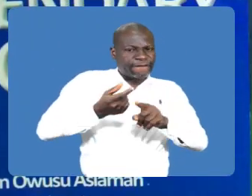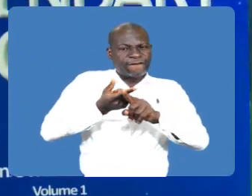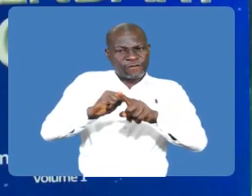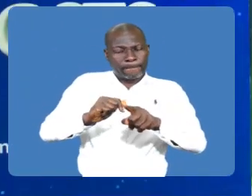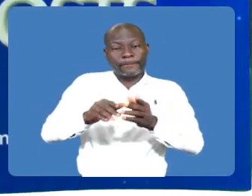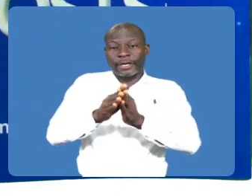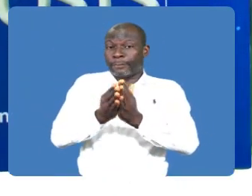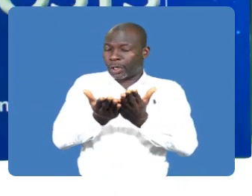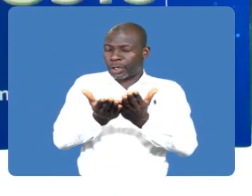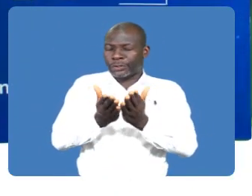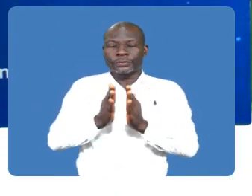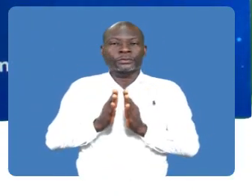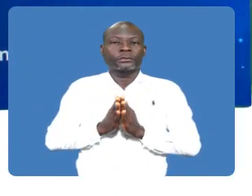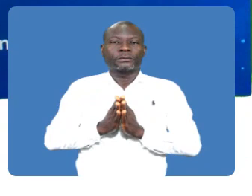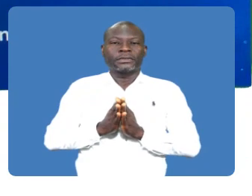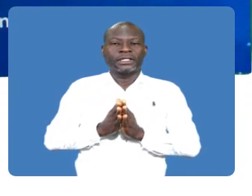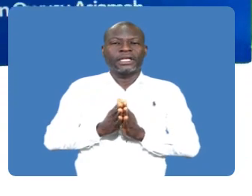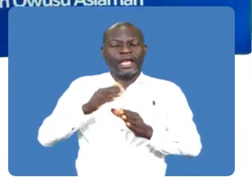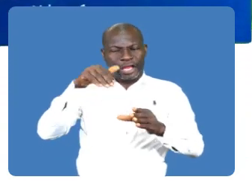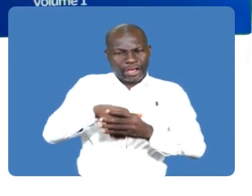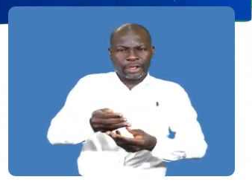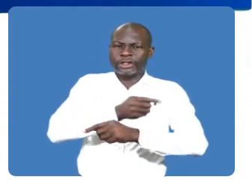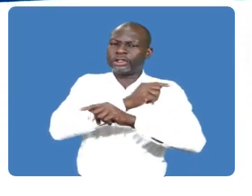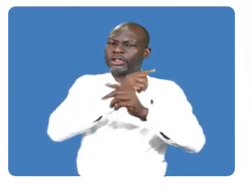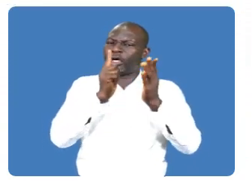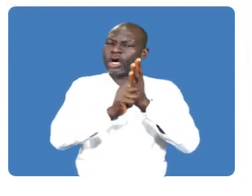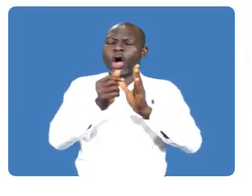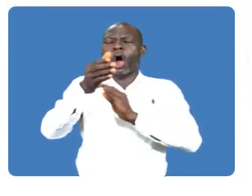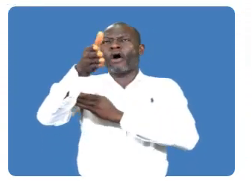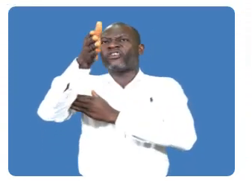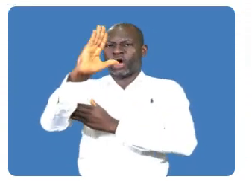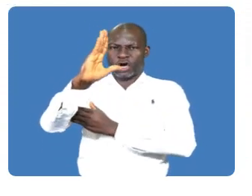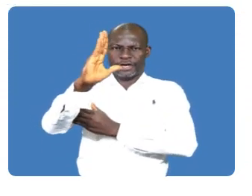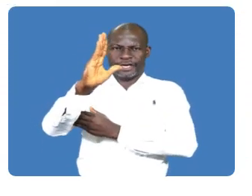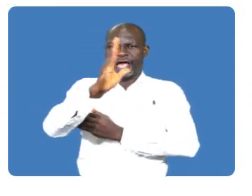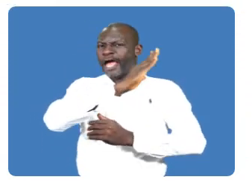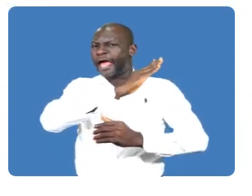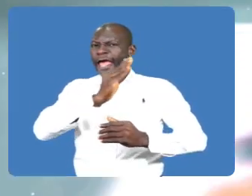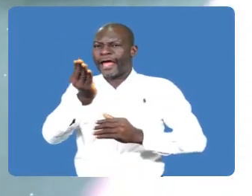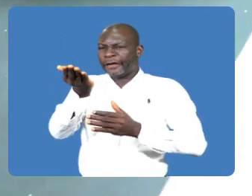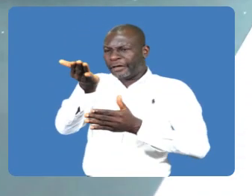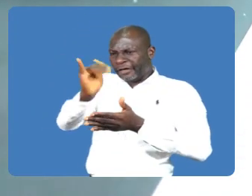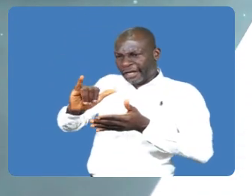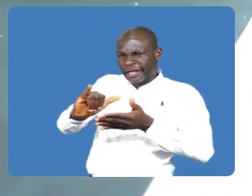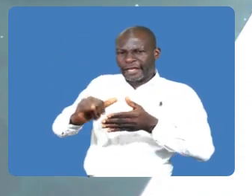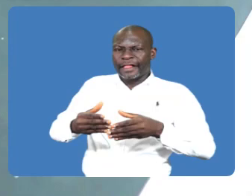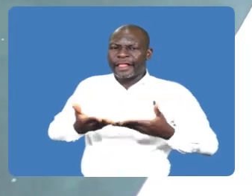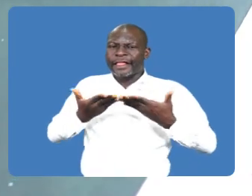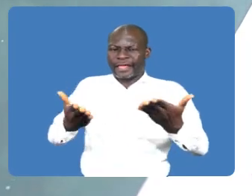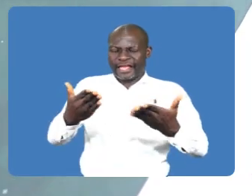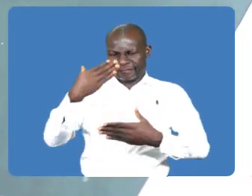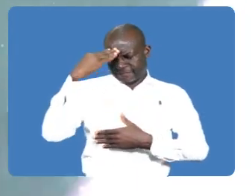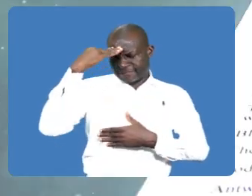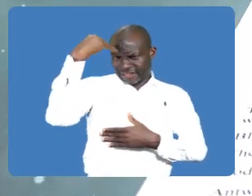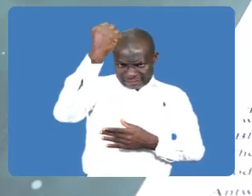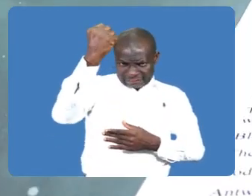distinctly from the book in the law of God, and they gave